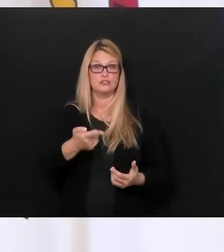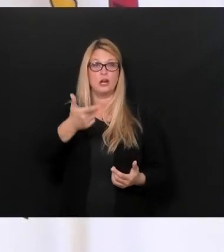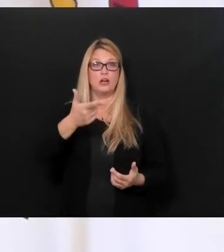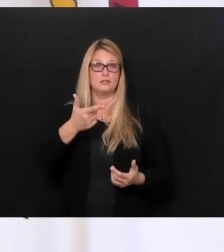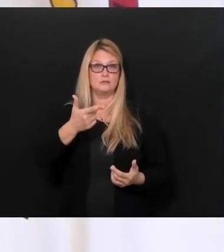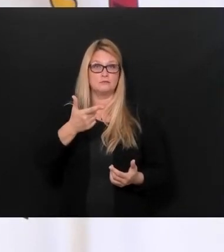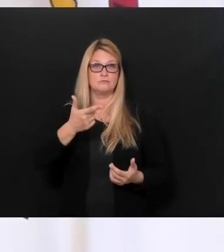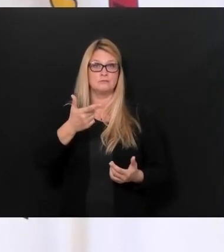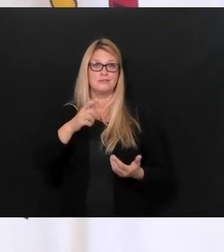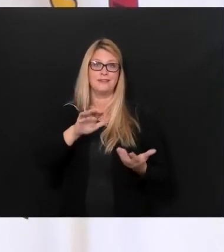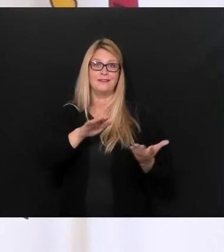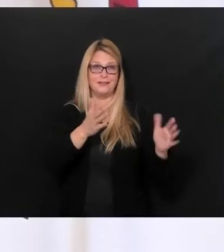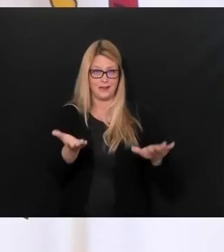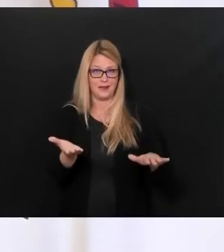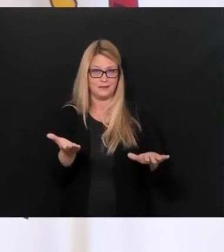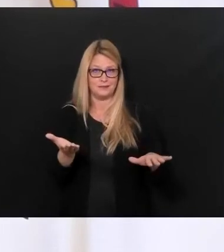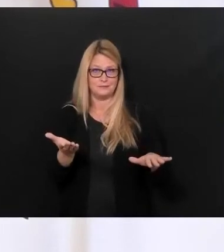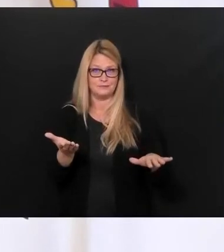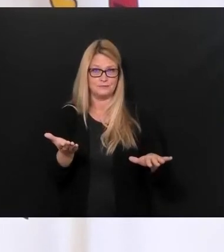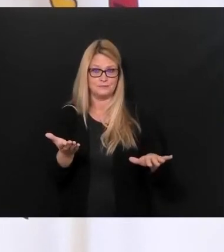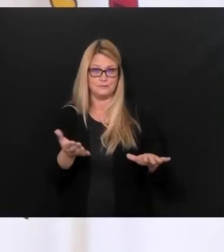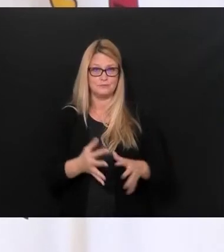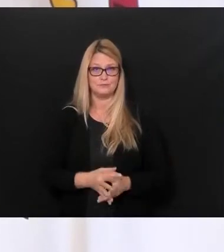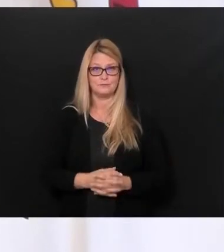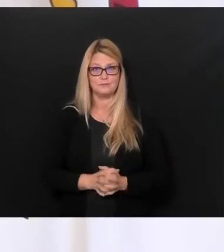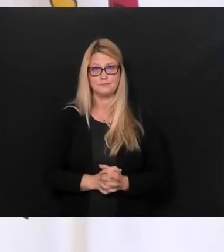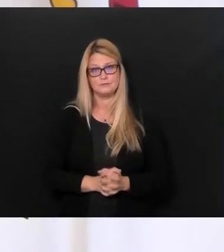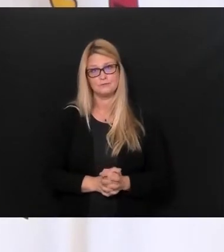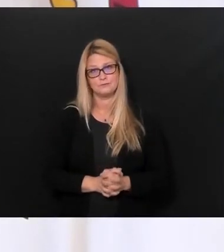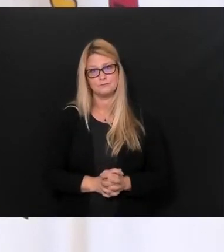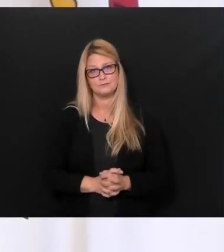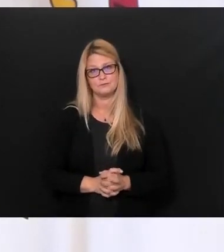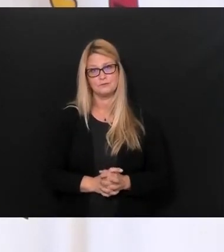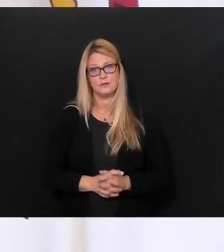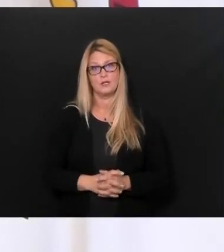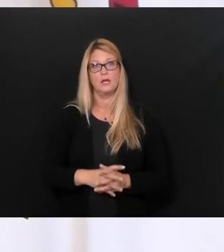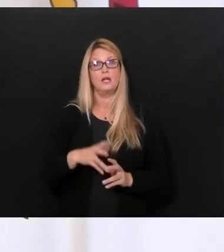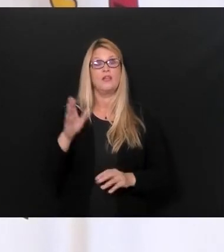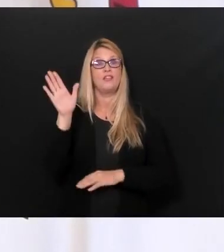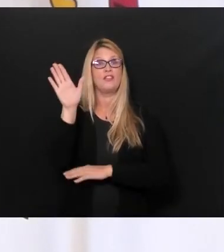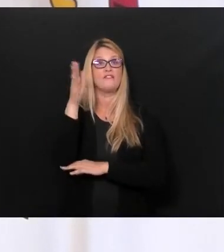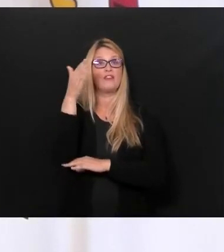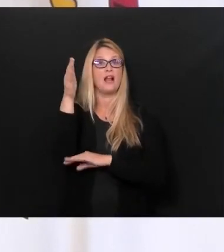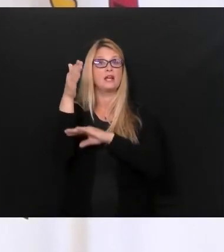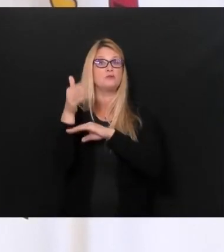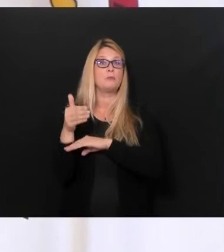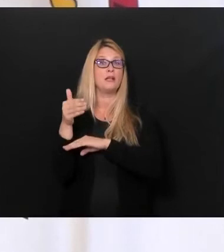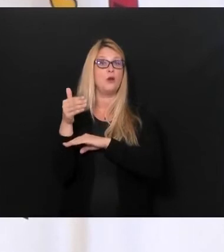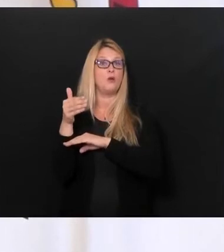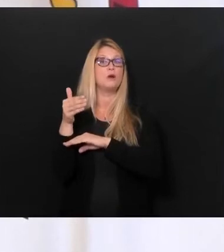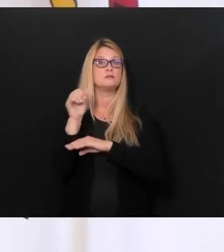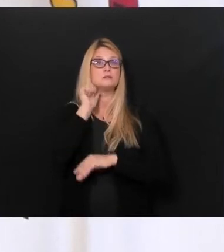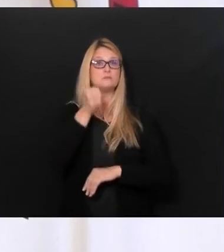wounded. You know, our flags will be lowered